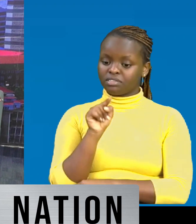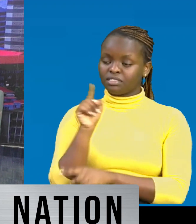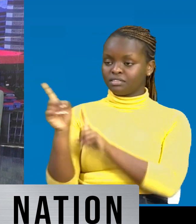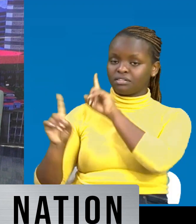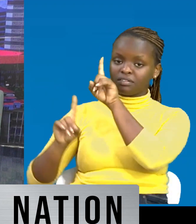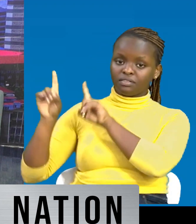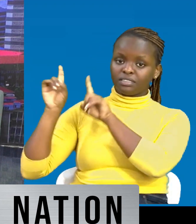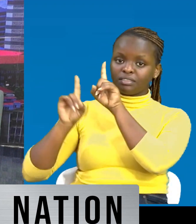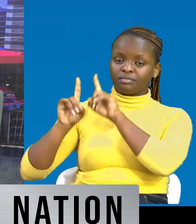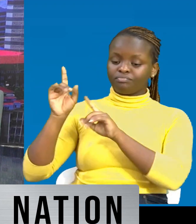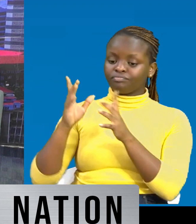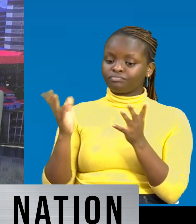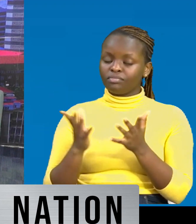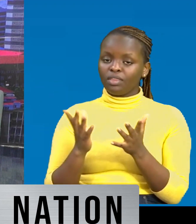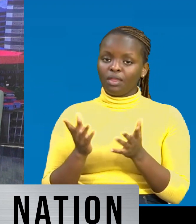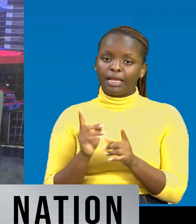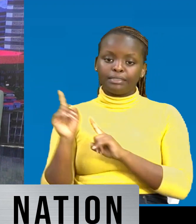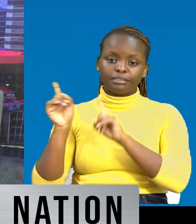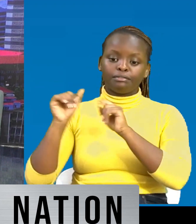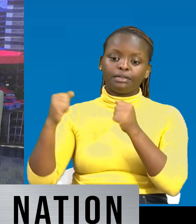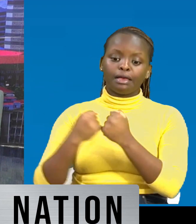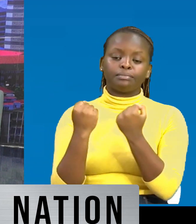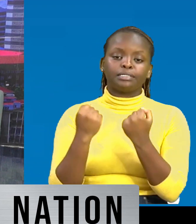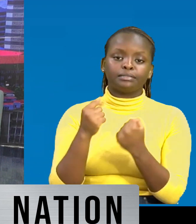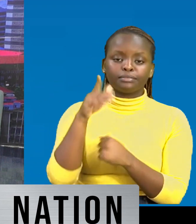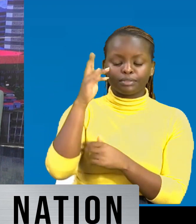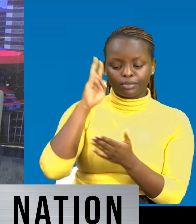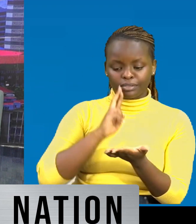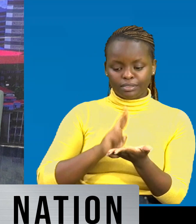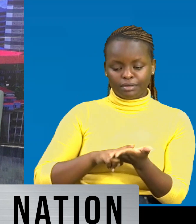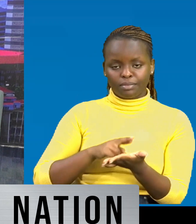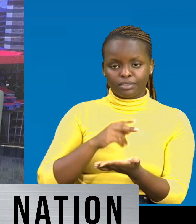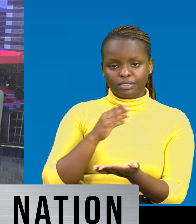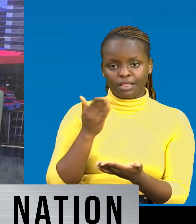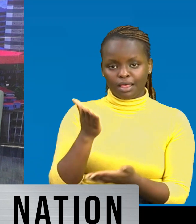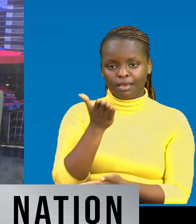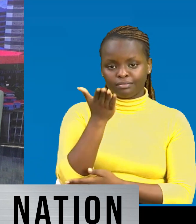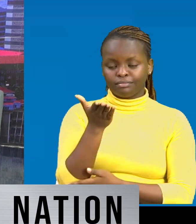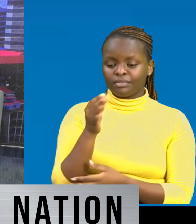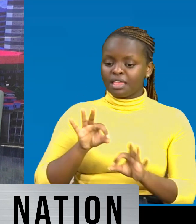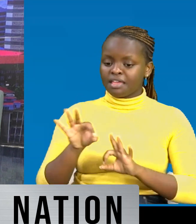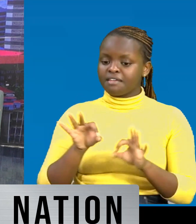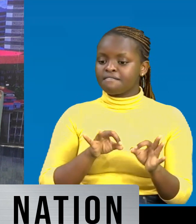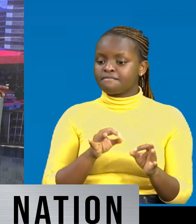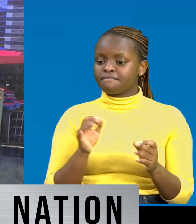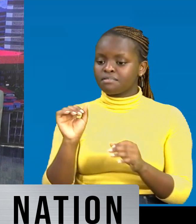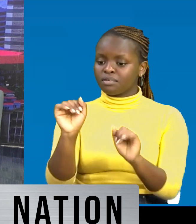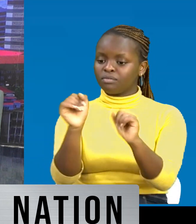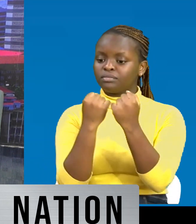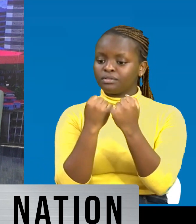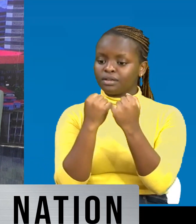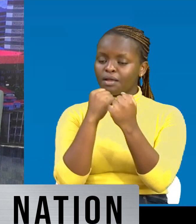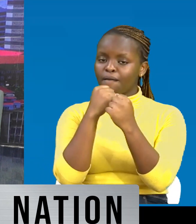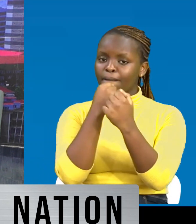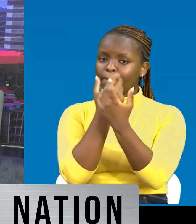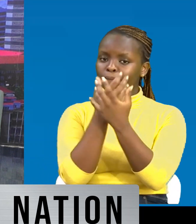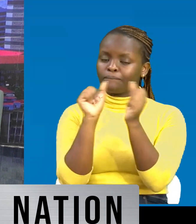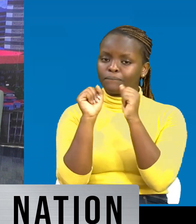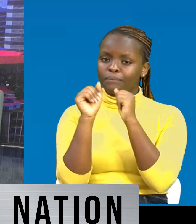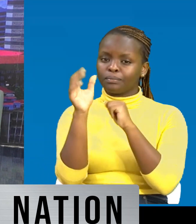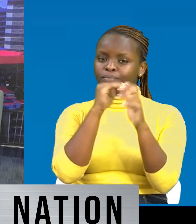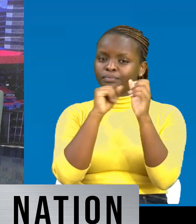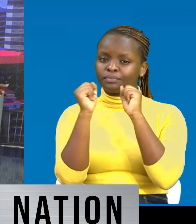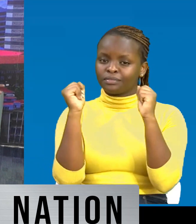a situation where the travel happened, and Jonah, when there's a report, we will know if the president carried no, let's not talk